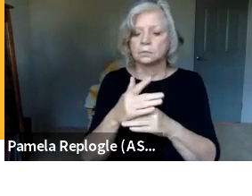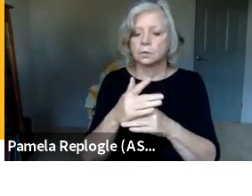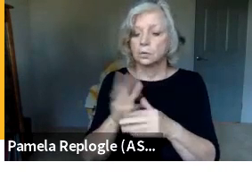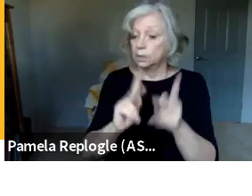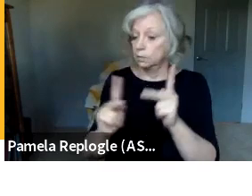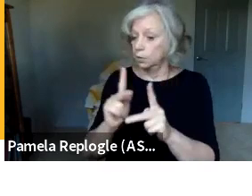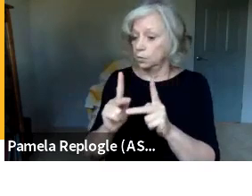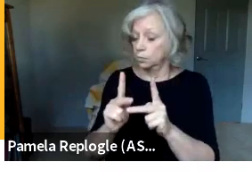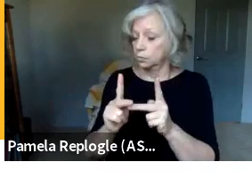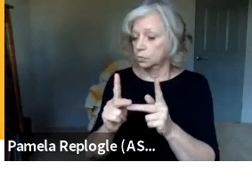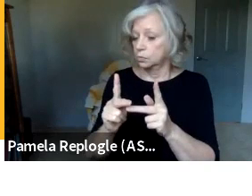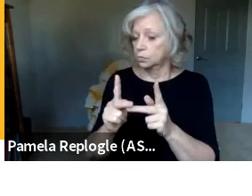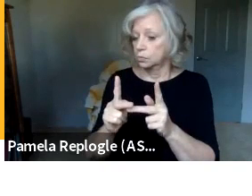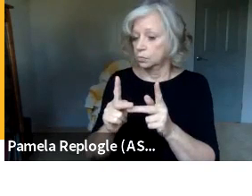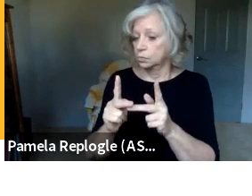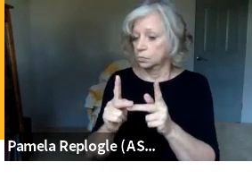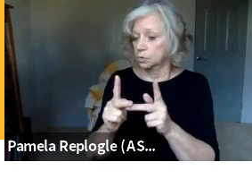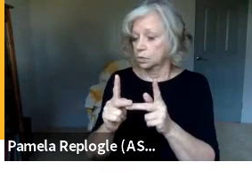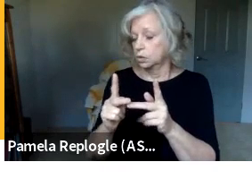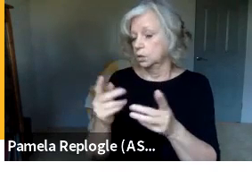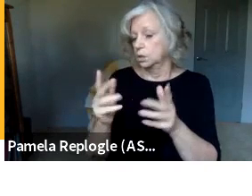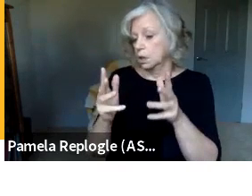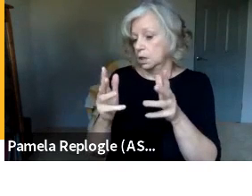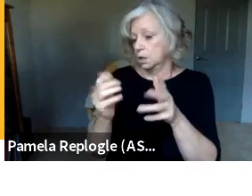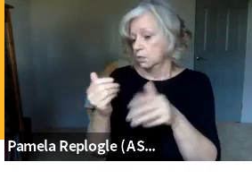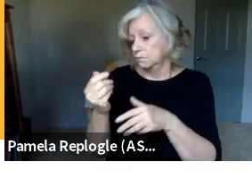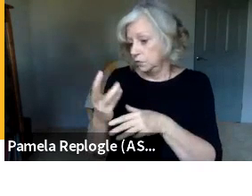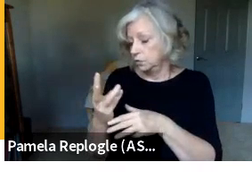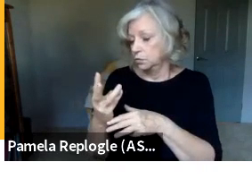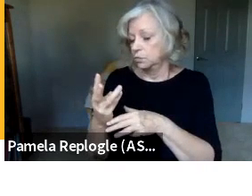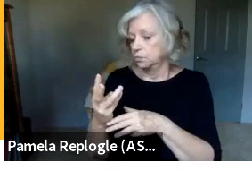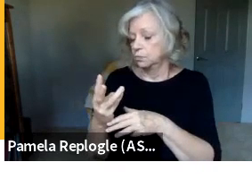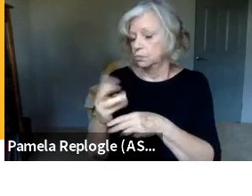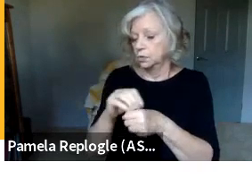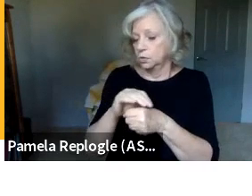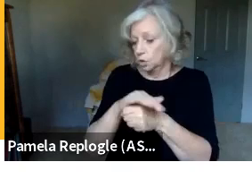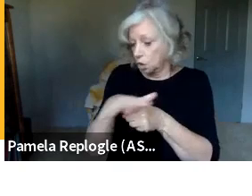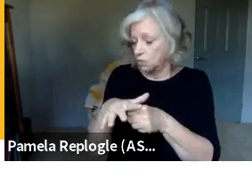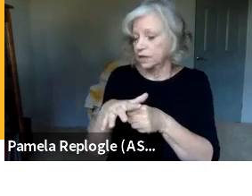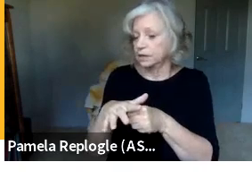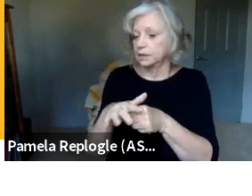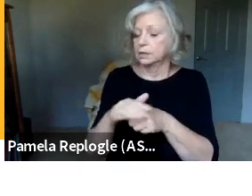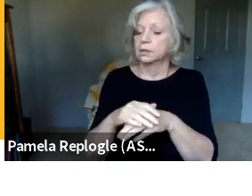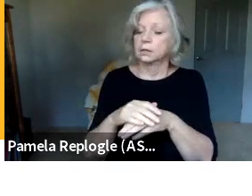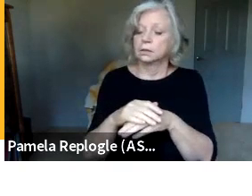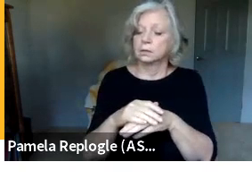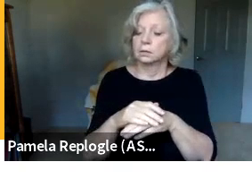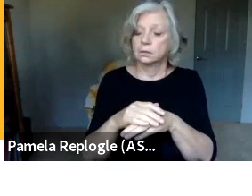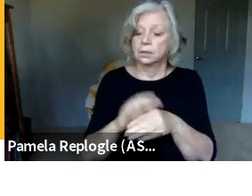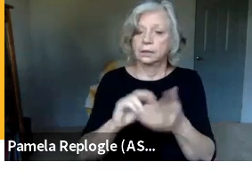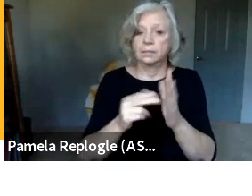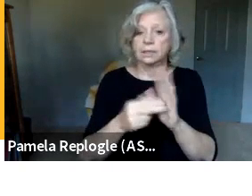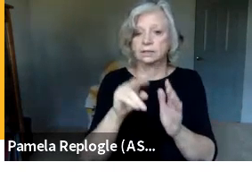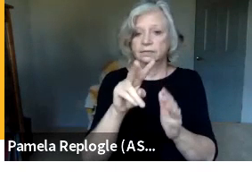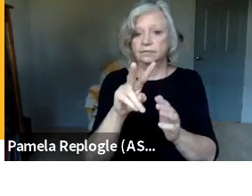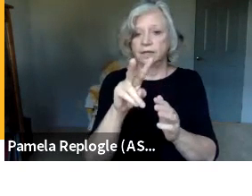there are fewer unvaccinated people who might get COVID and might pass it on to others. And that's not really a variance issue. I would